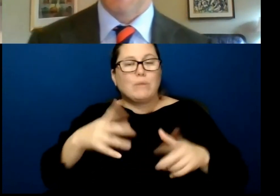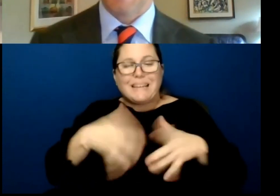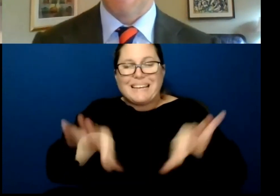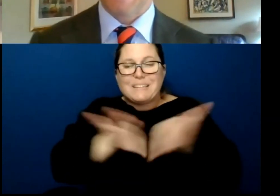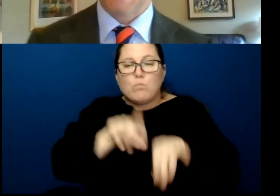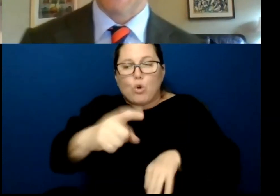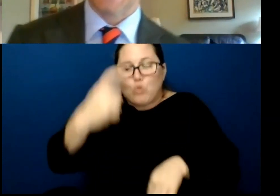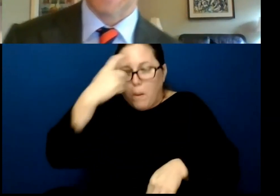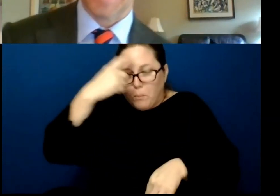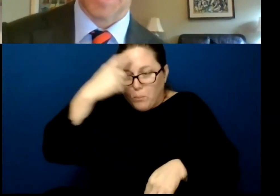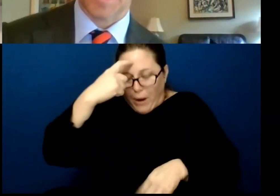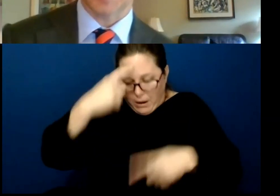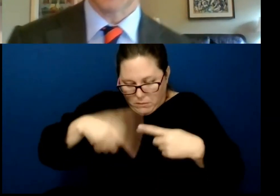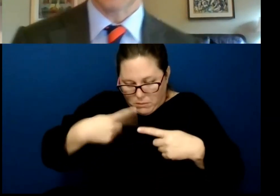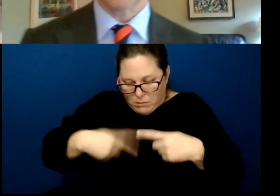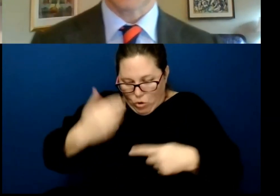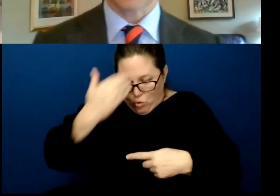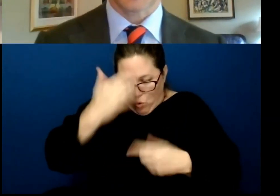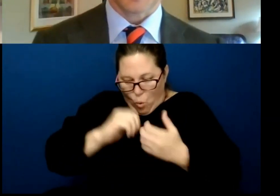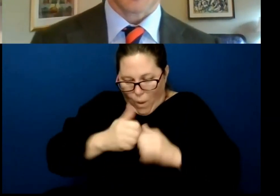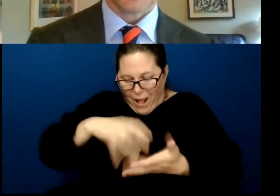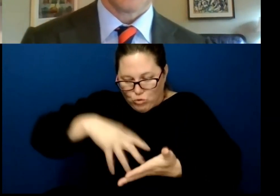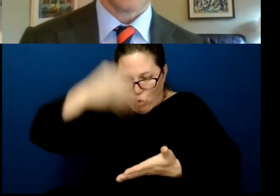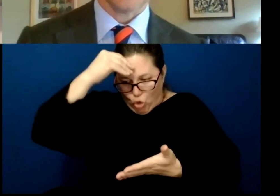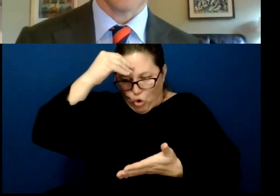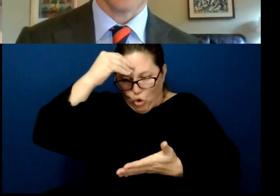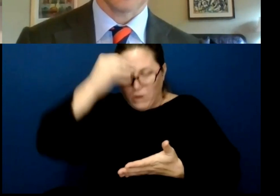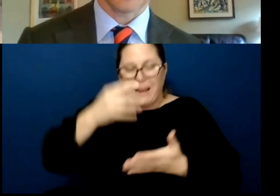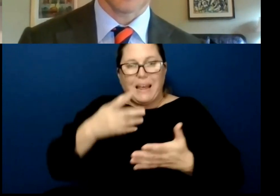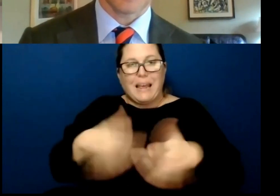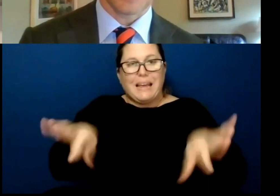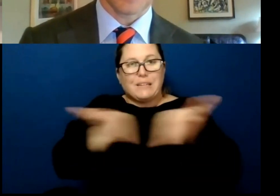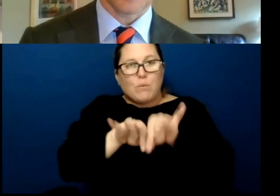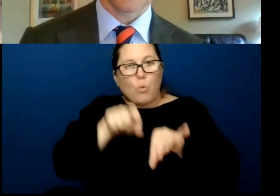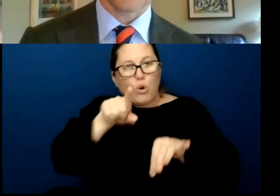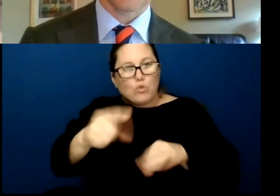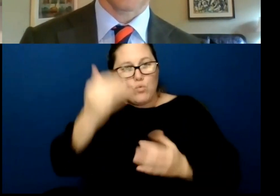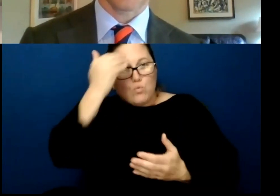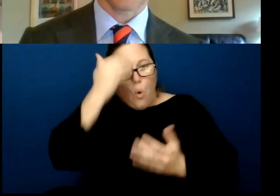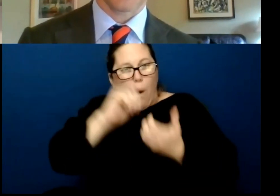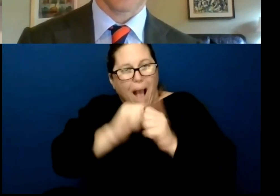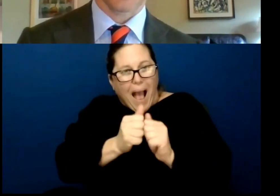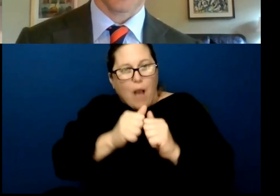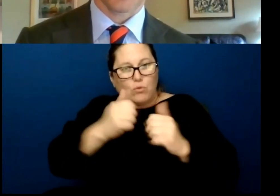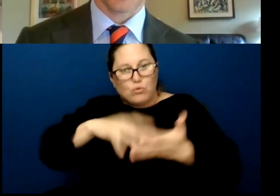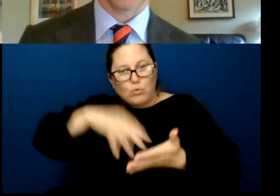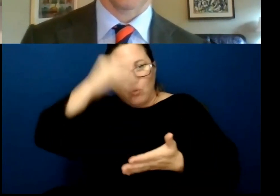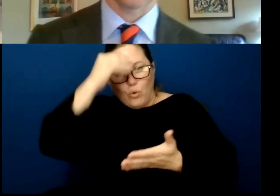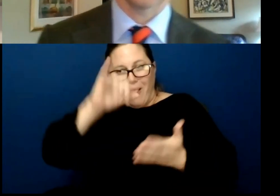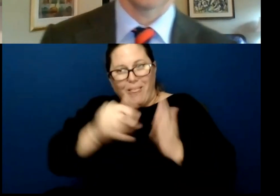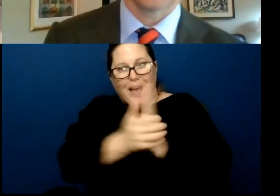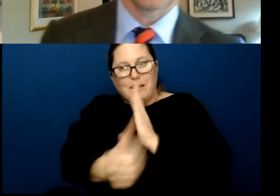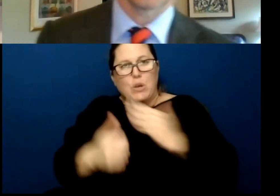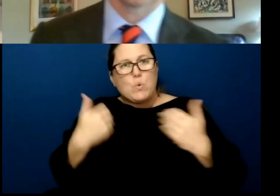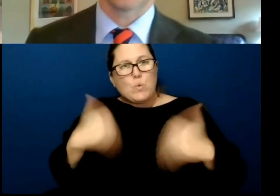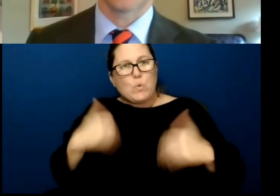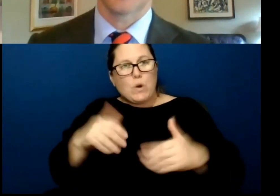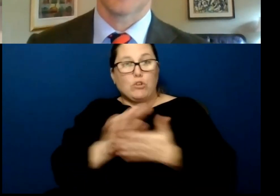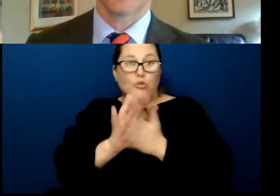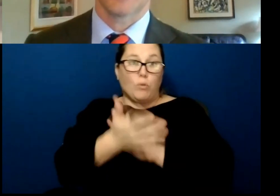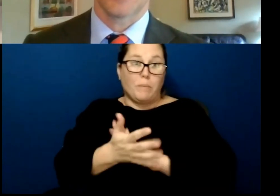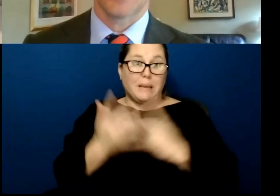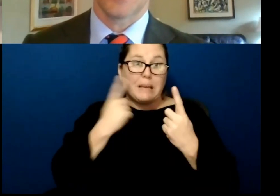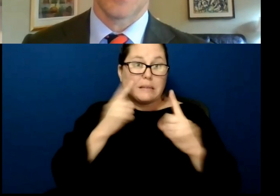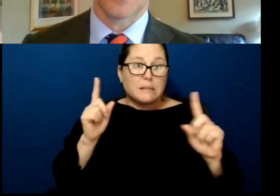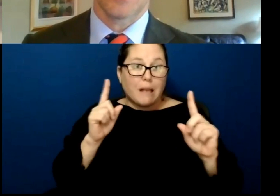You want to be able to approach learning. And that is a skill. And that's a skill you need in order to be successful in the